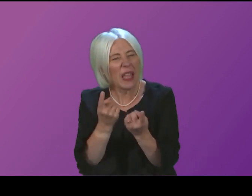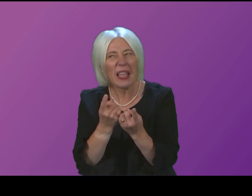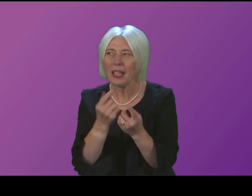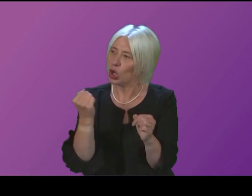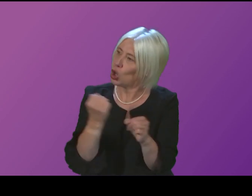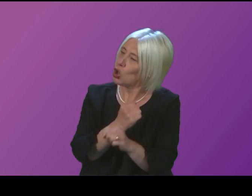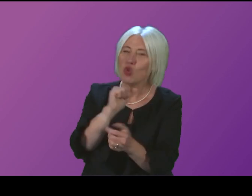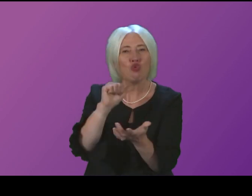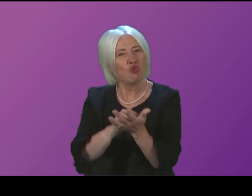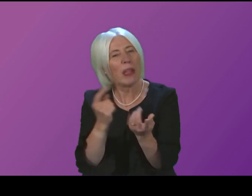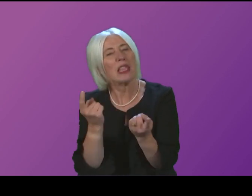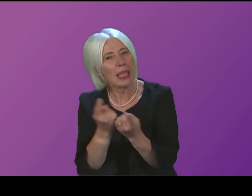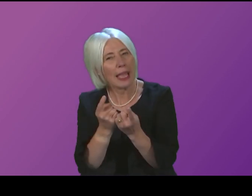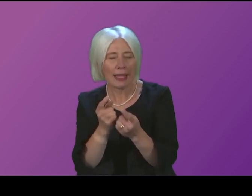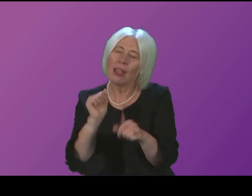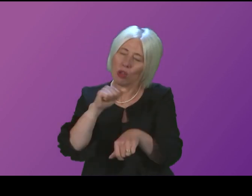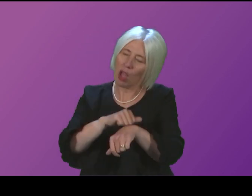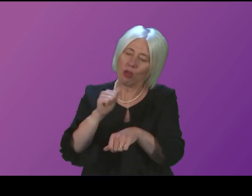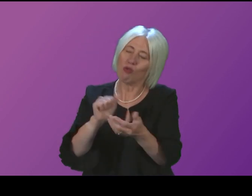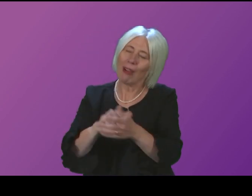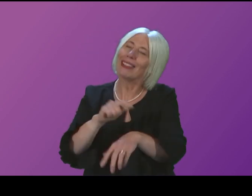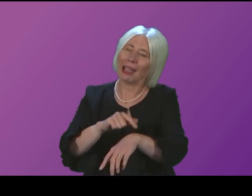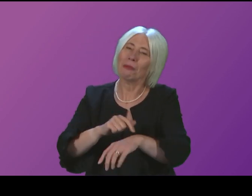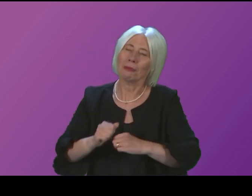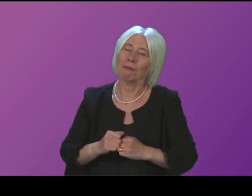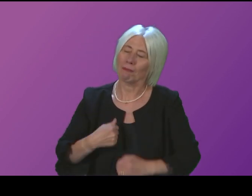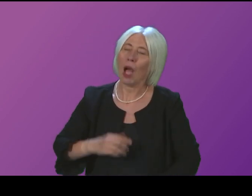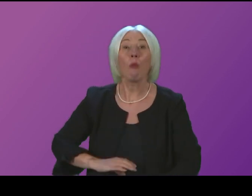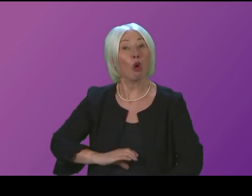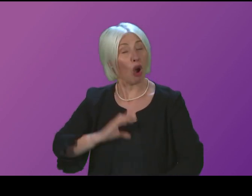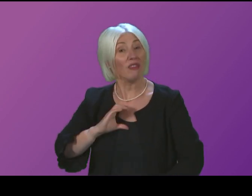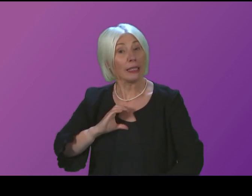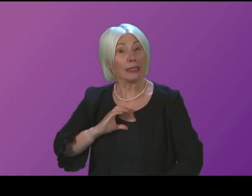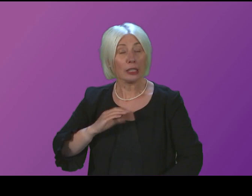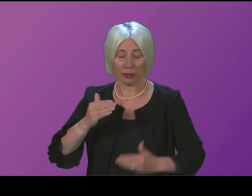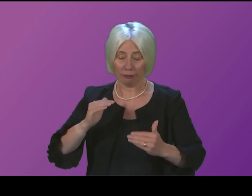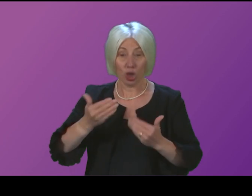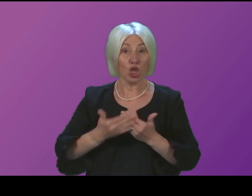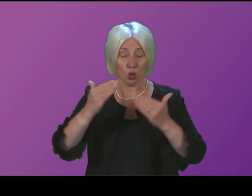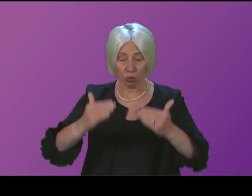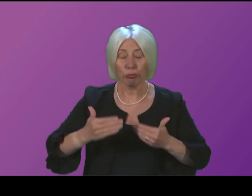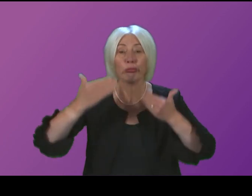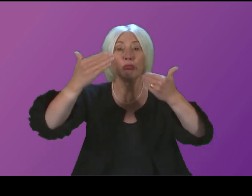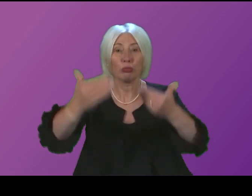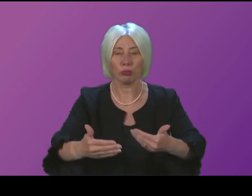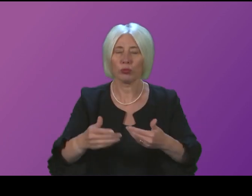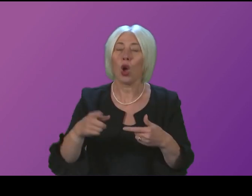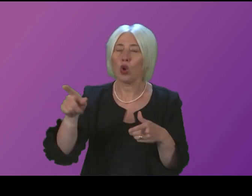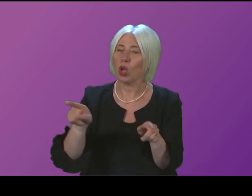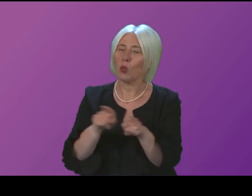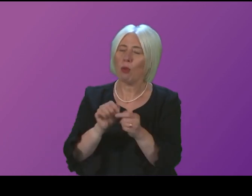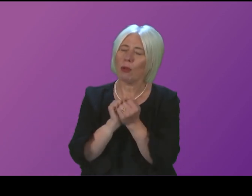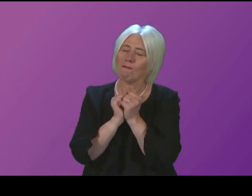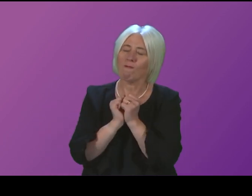right thing, and at the right time. And I am confident that as we enter a new era, we will cherish Your Majesty's